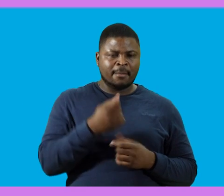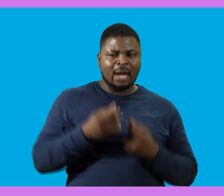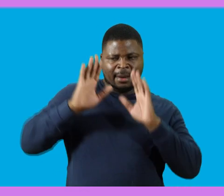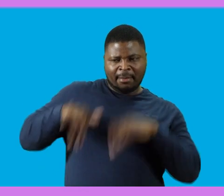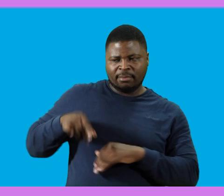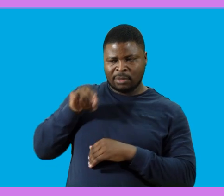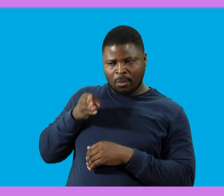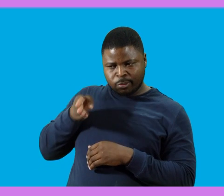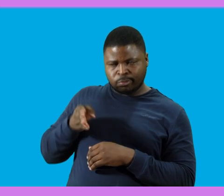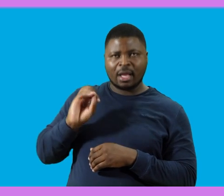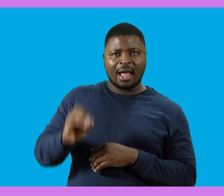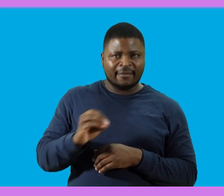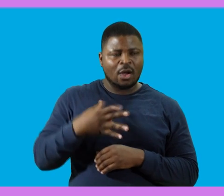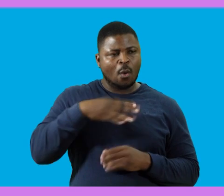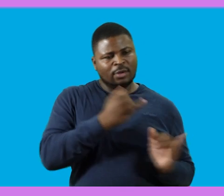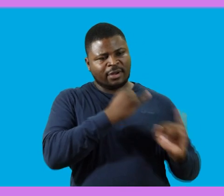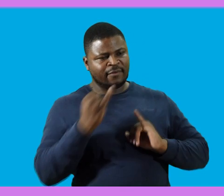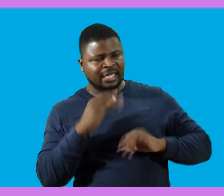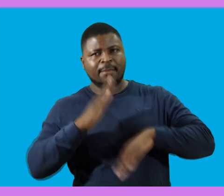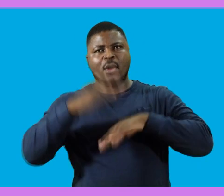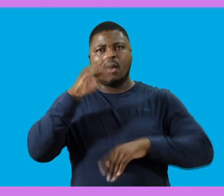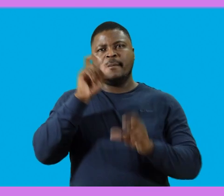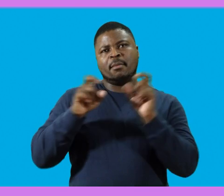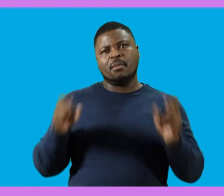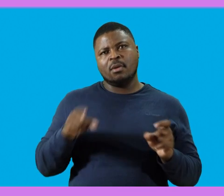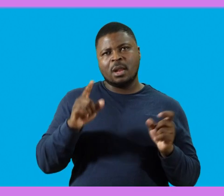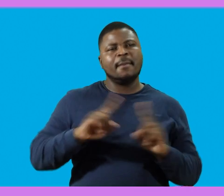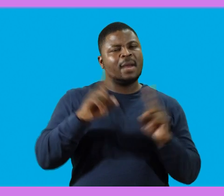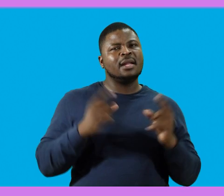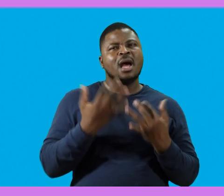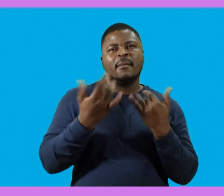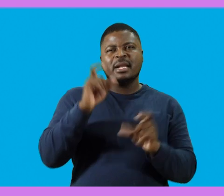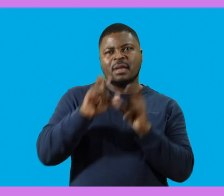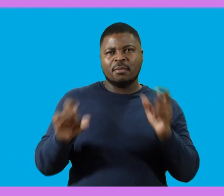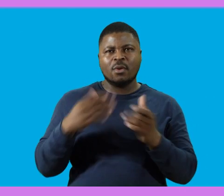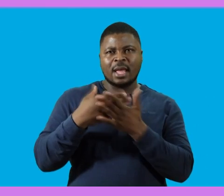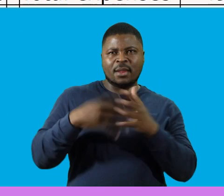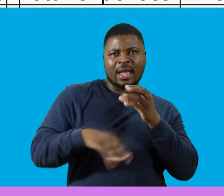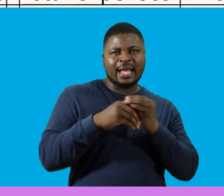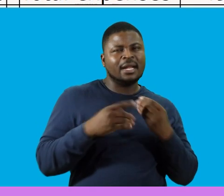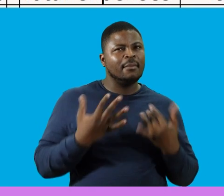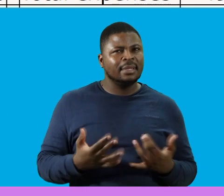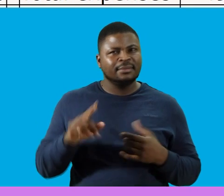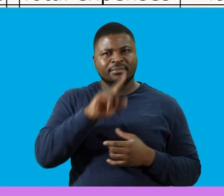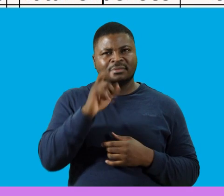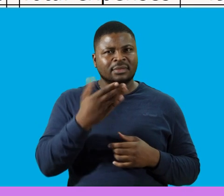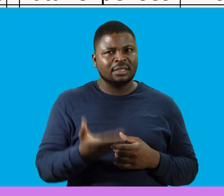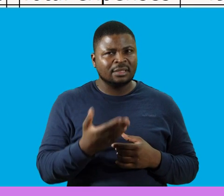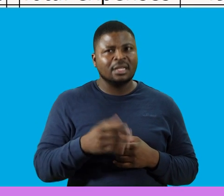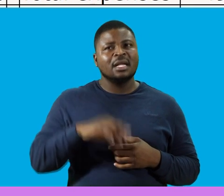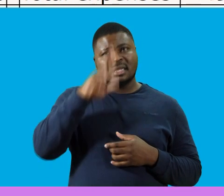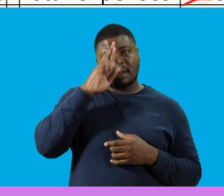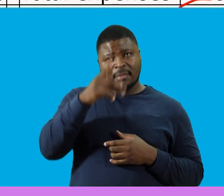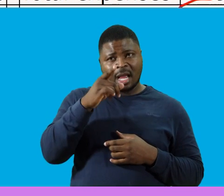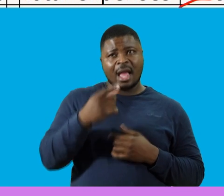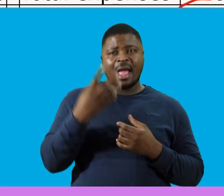to invite more people. How many more people can he invite? Now remember, there was money